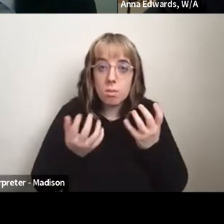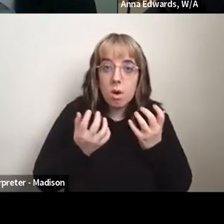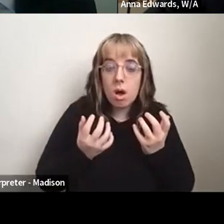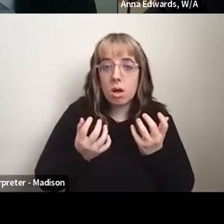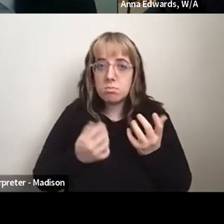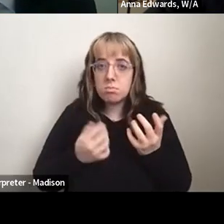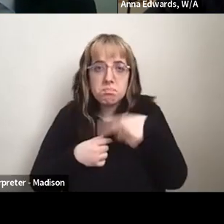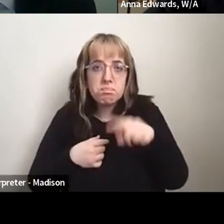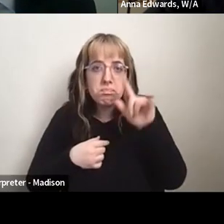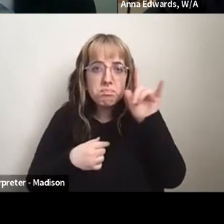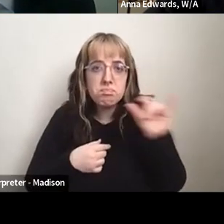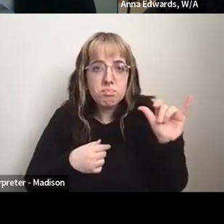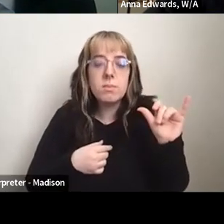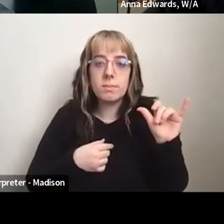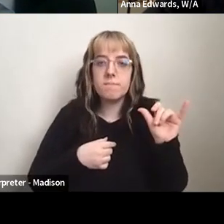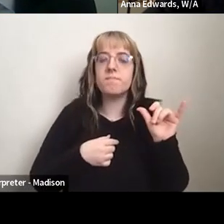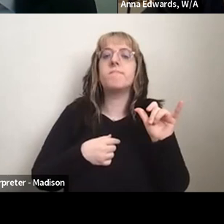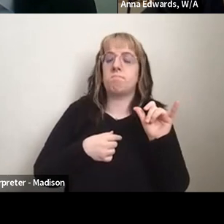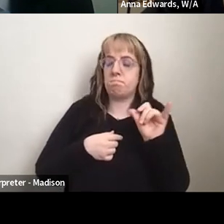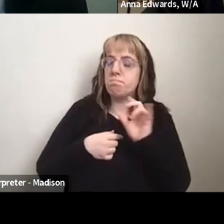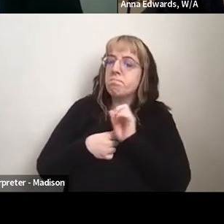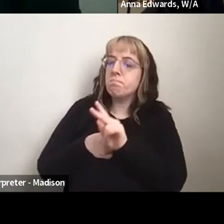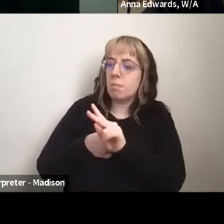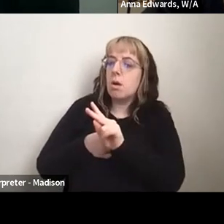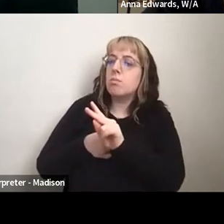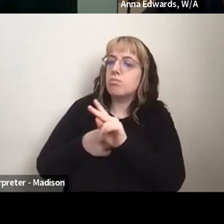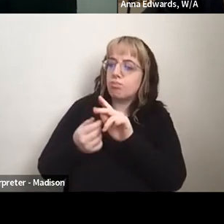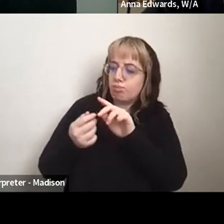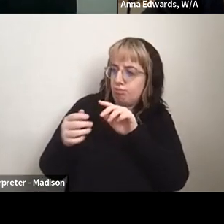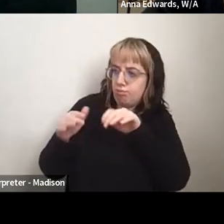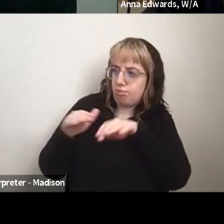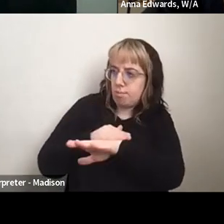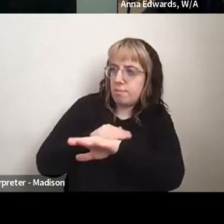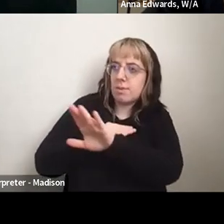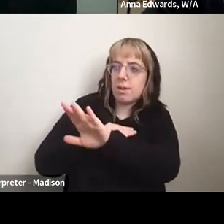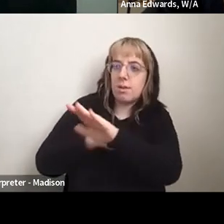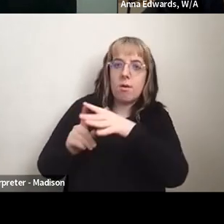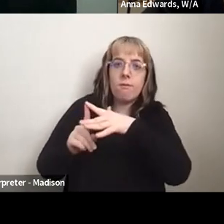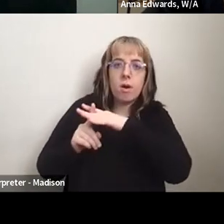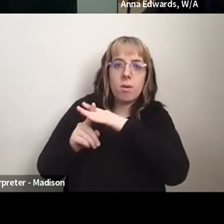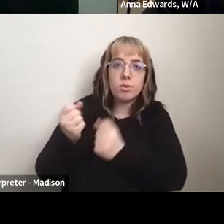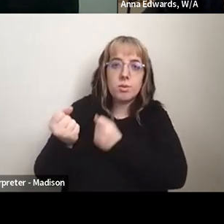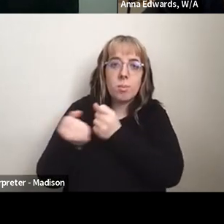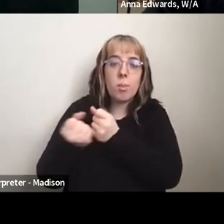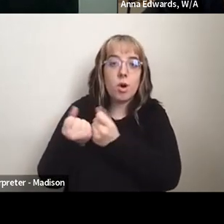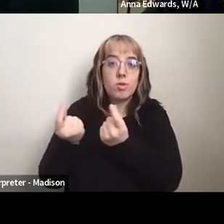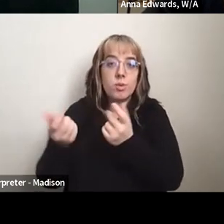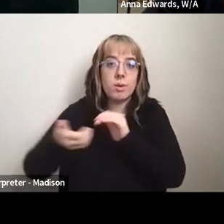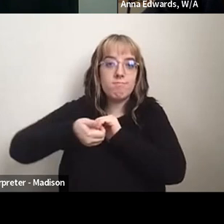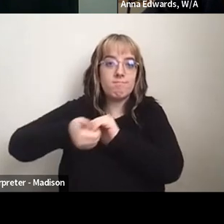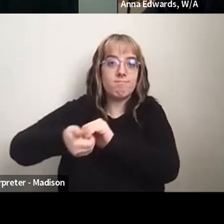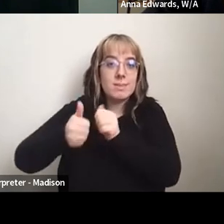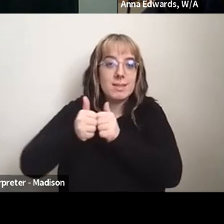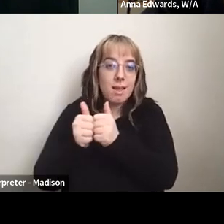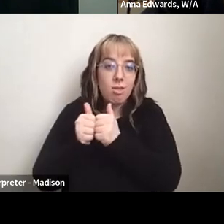want? And be able to come in and support them to where we're in it together. So those have